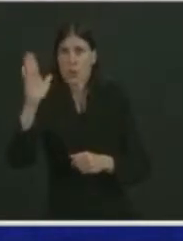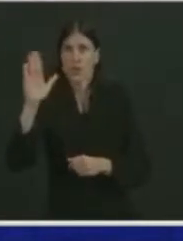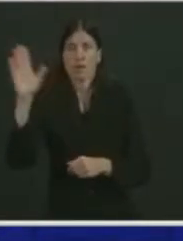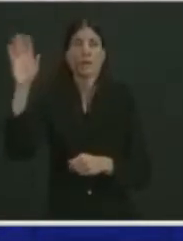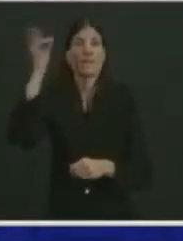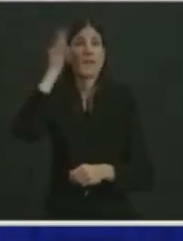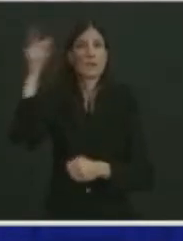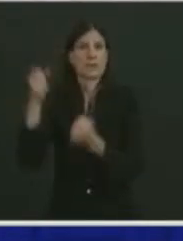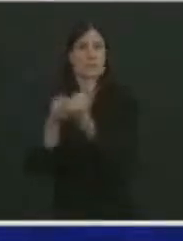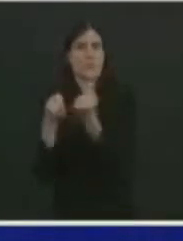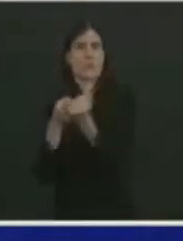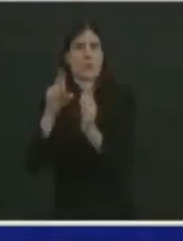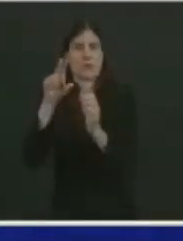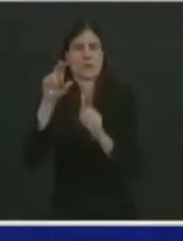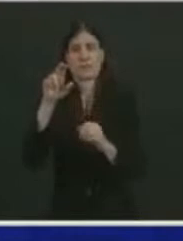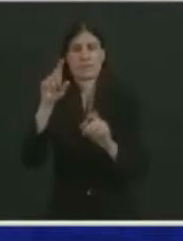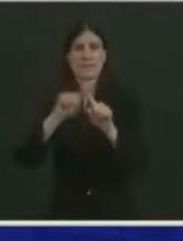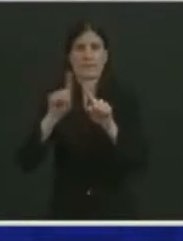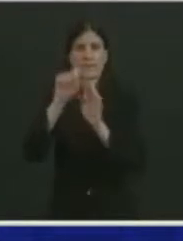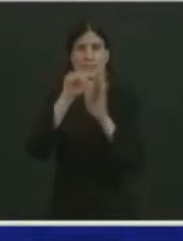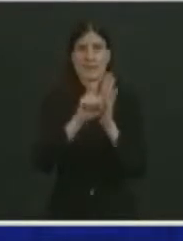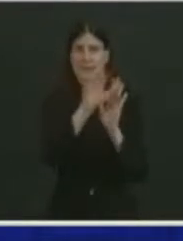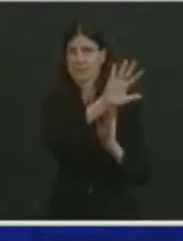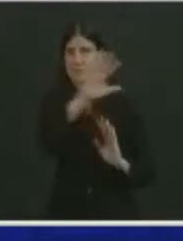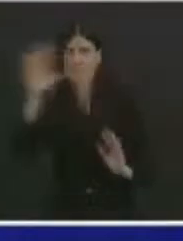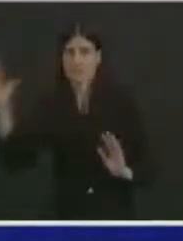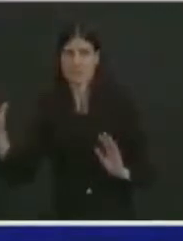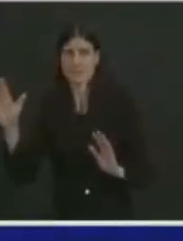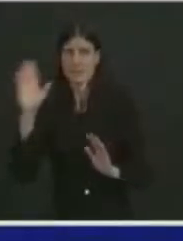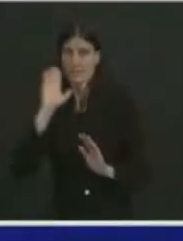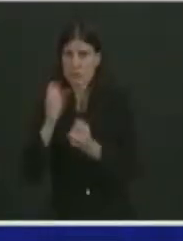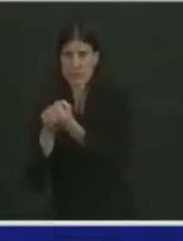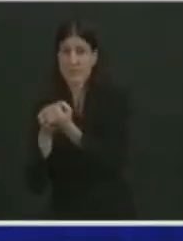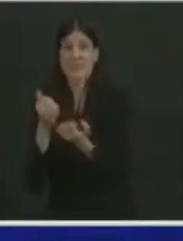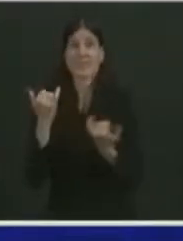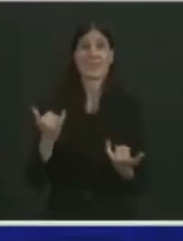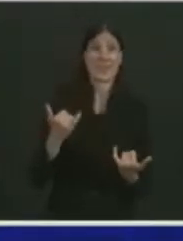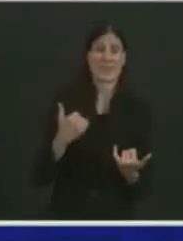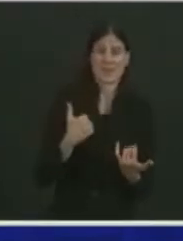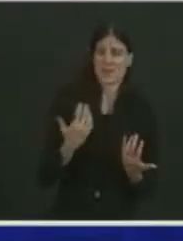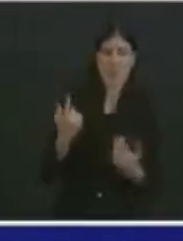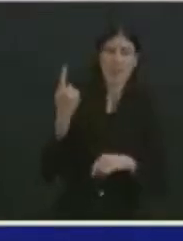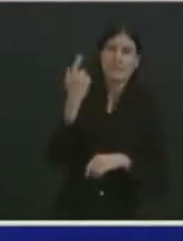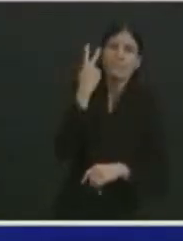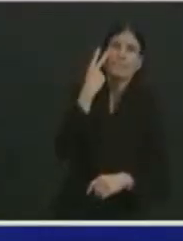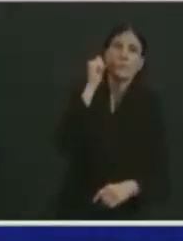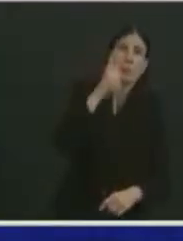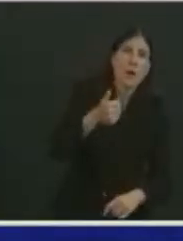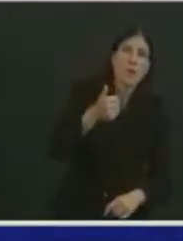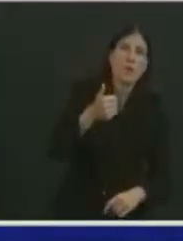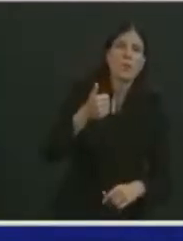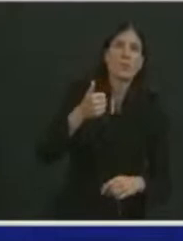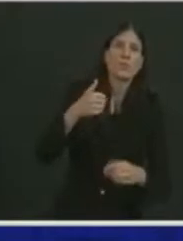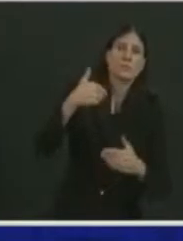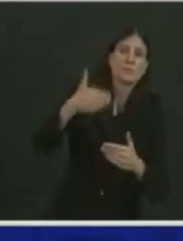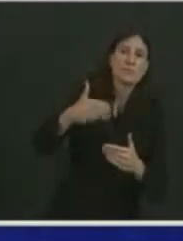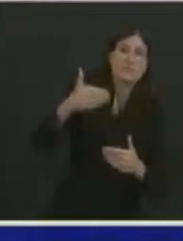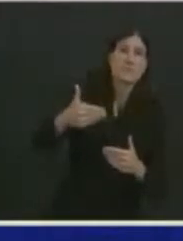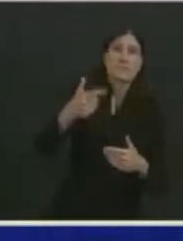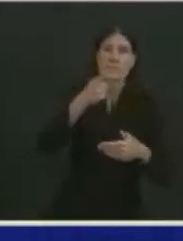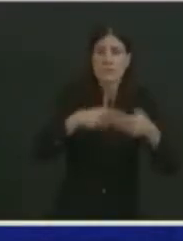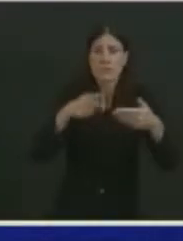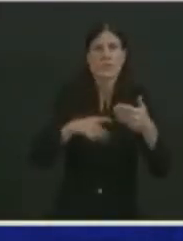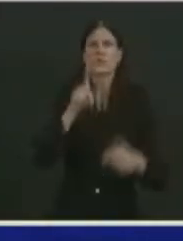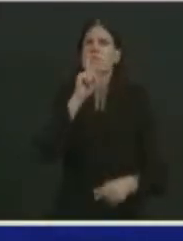And throughout this crisis, I have to take it a day at a time. My answer is not a minute more than necessary. But as long as